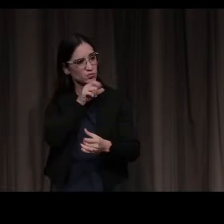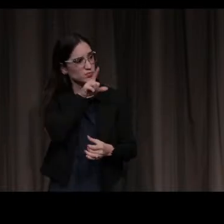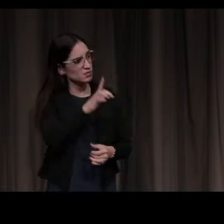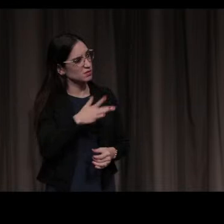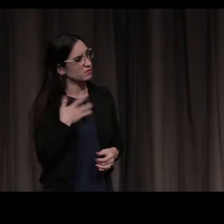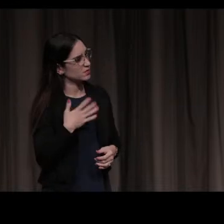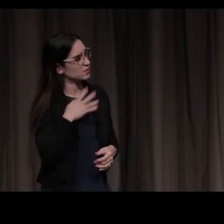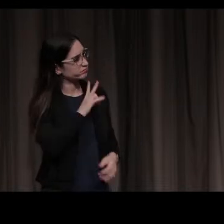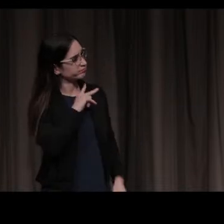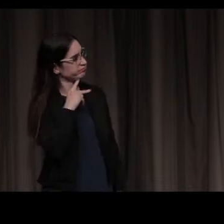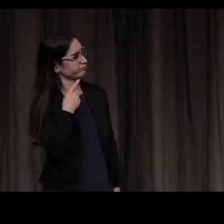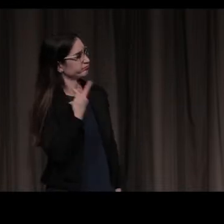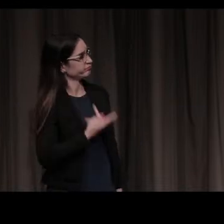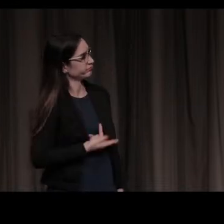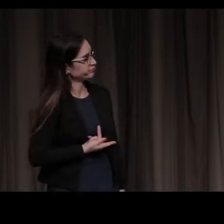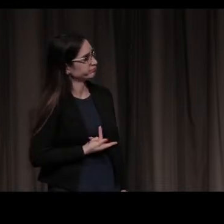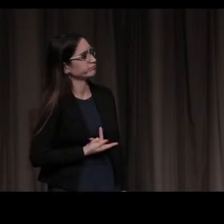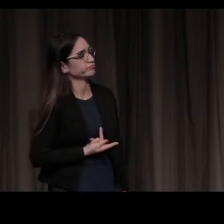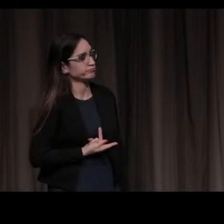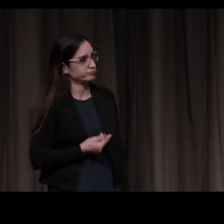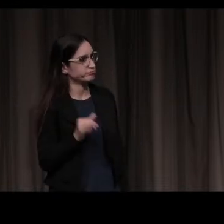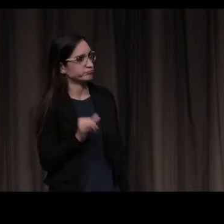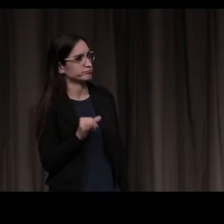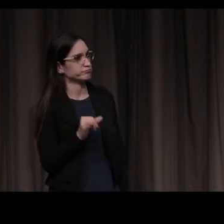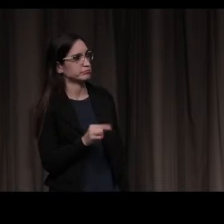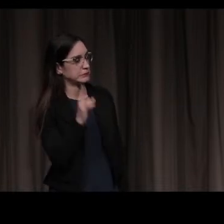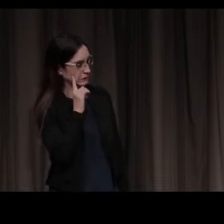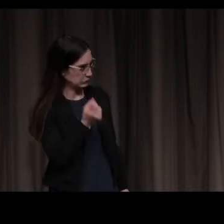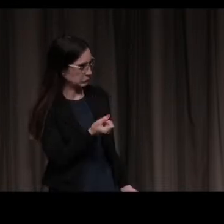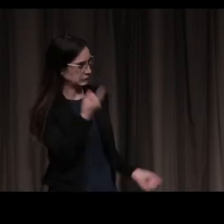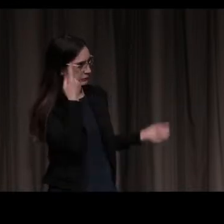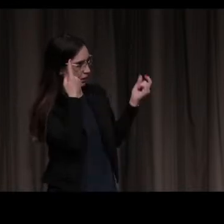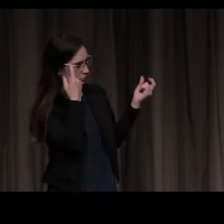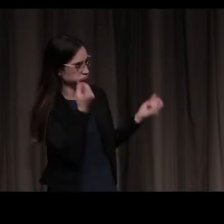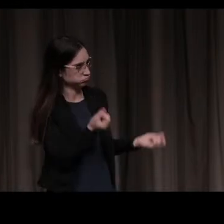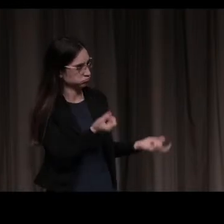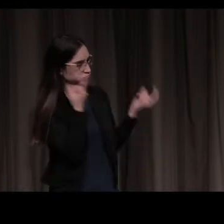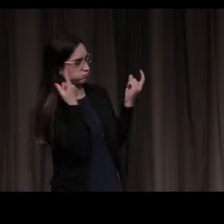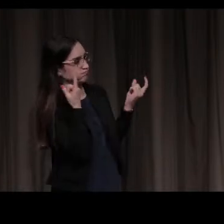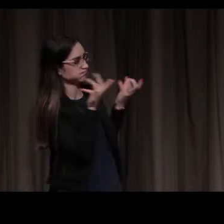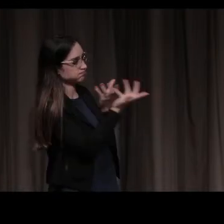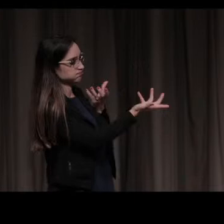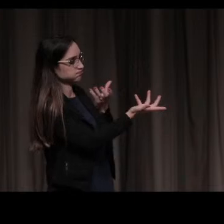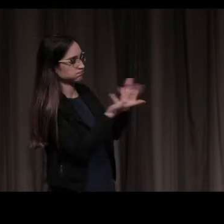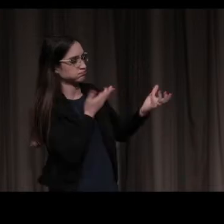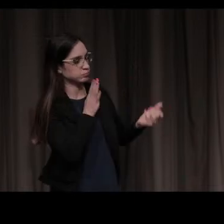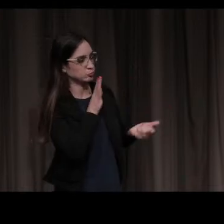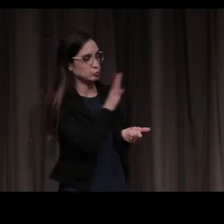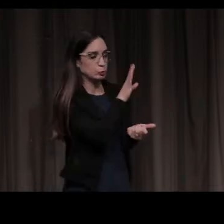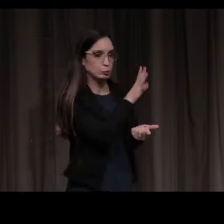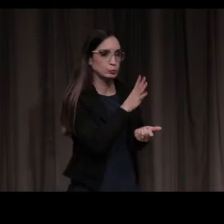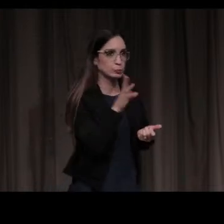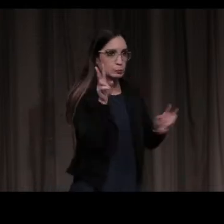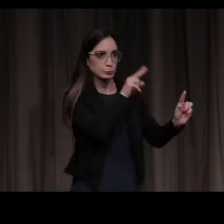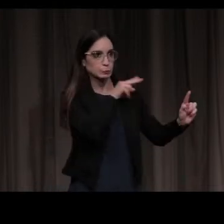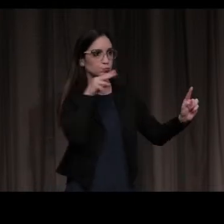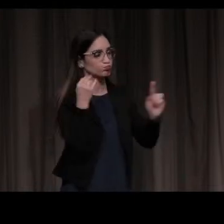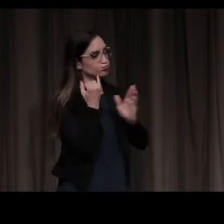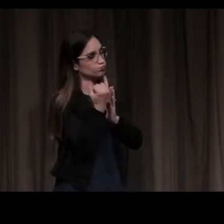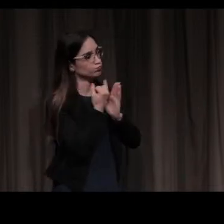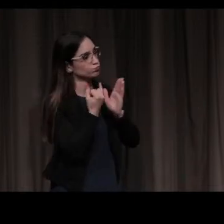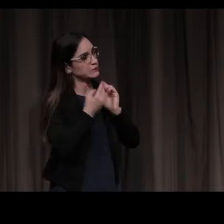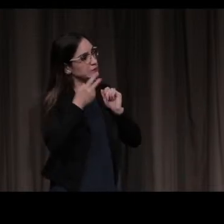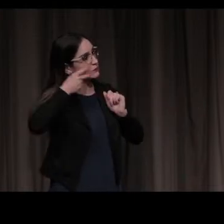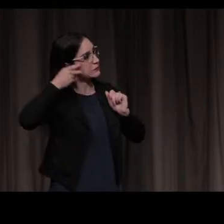to me to understand Indigenous contemporary art and see the resilience and the